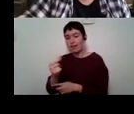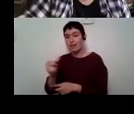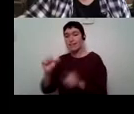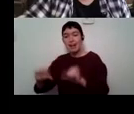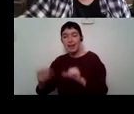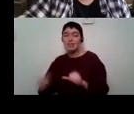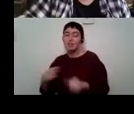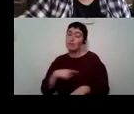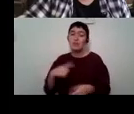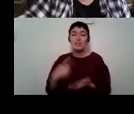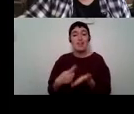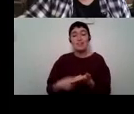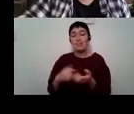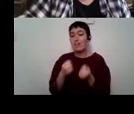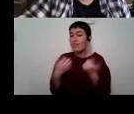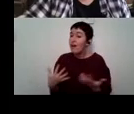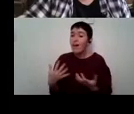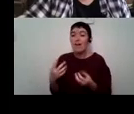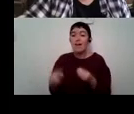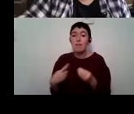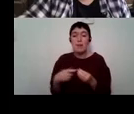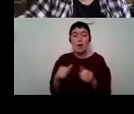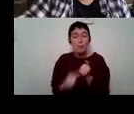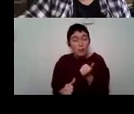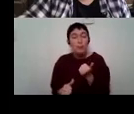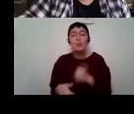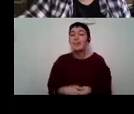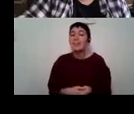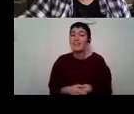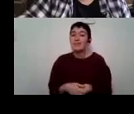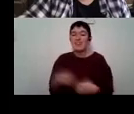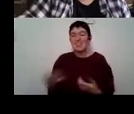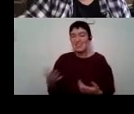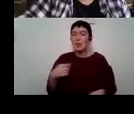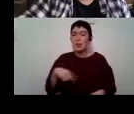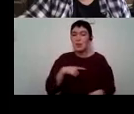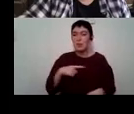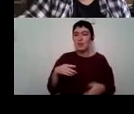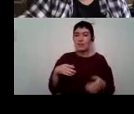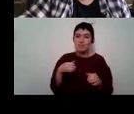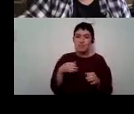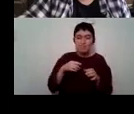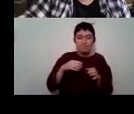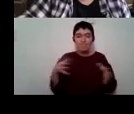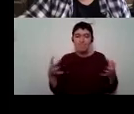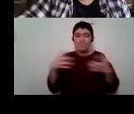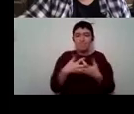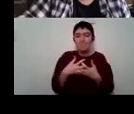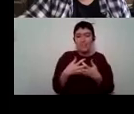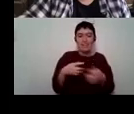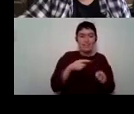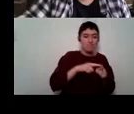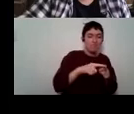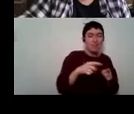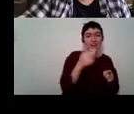my co-host Todd and this was a way, again, of marrying science and comedy. I then worked with Neil deGrasse Tyson, writing comedy and